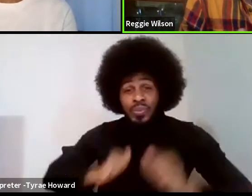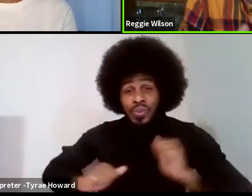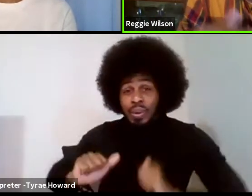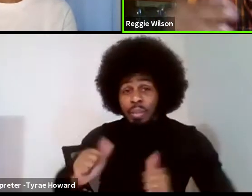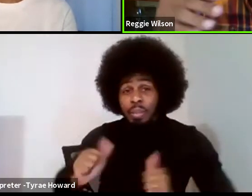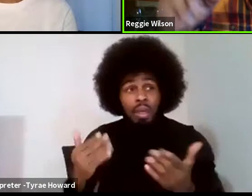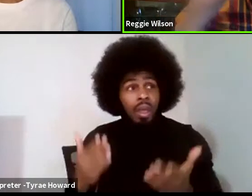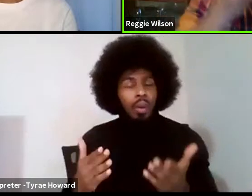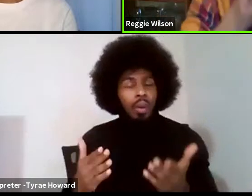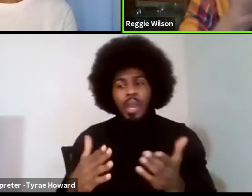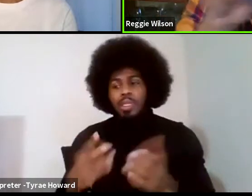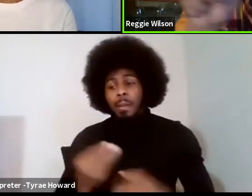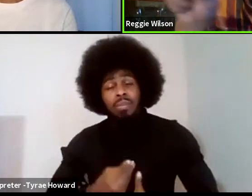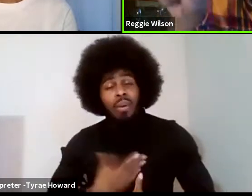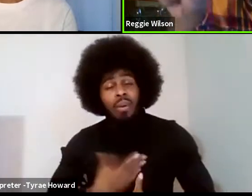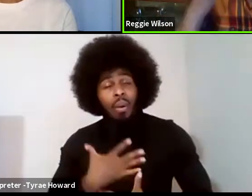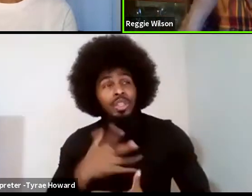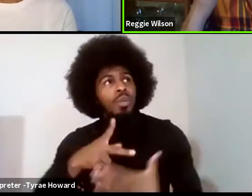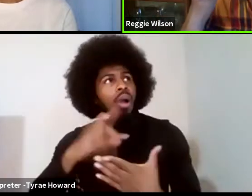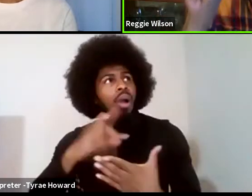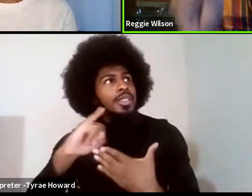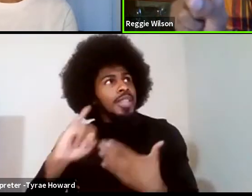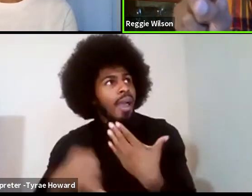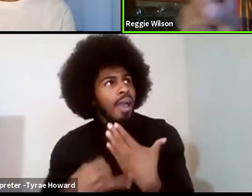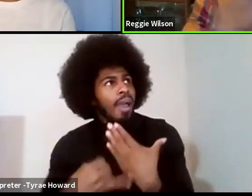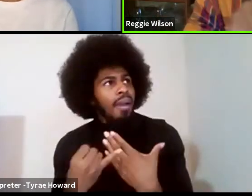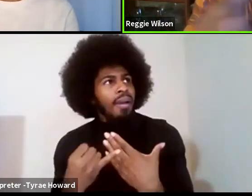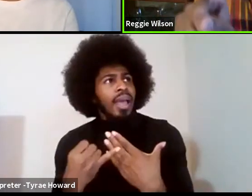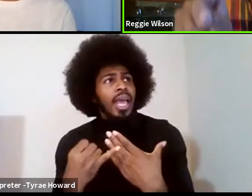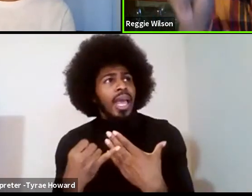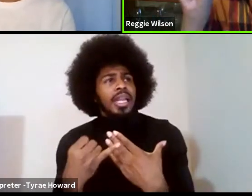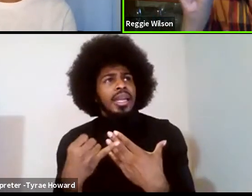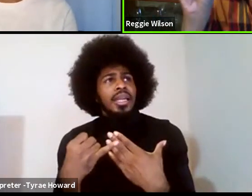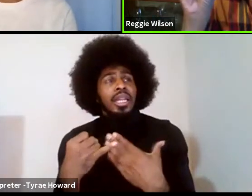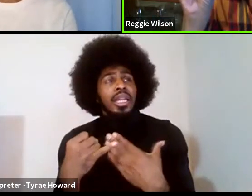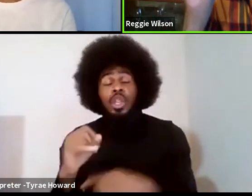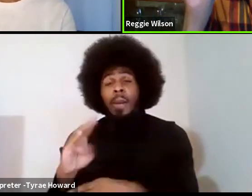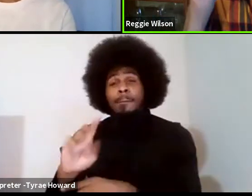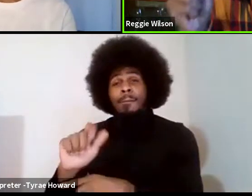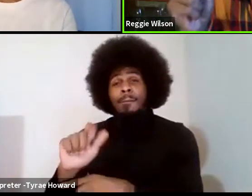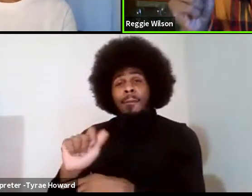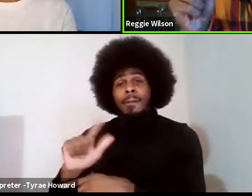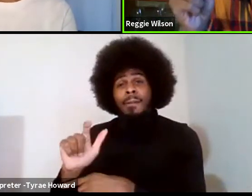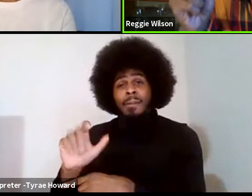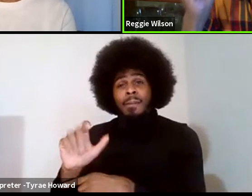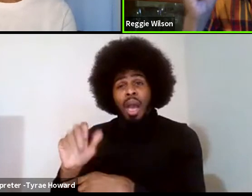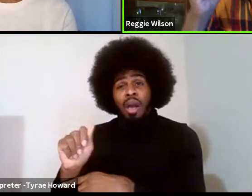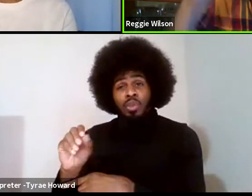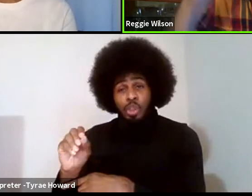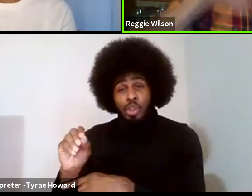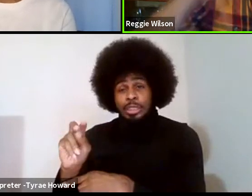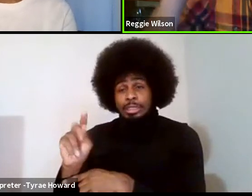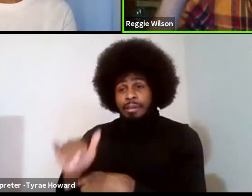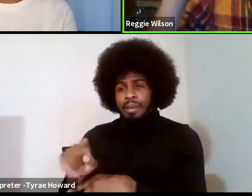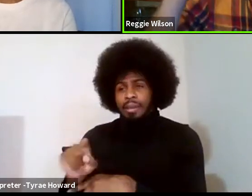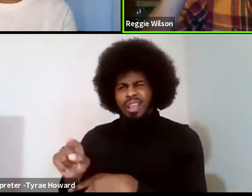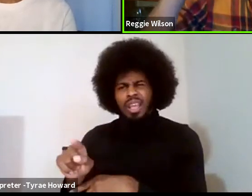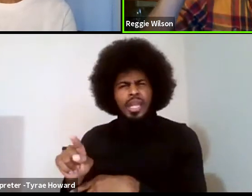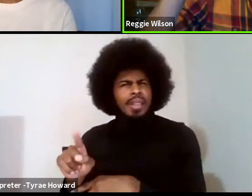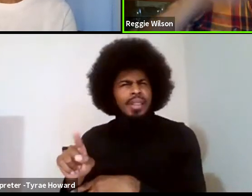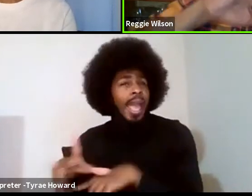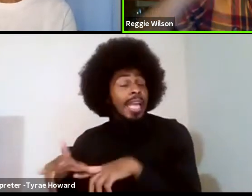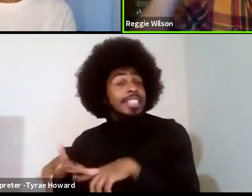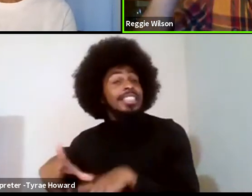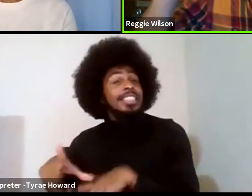the Poetry Project, and the balcony was rumored by Allen Ginsberg to be a slave gallery, meaning that's where the slaves or